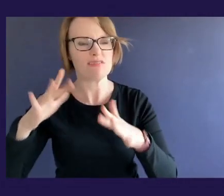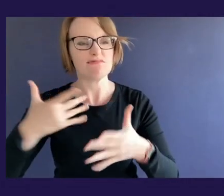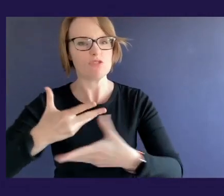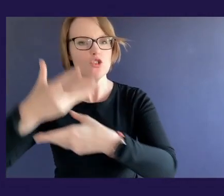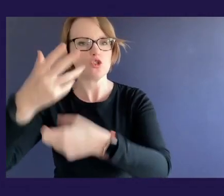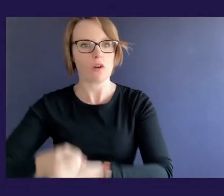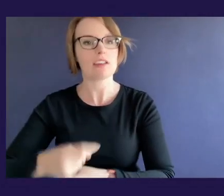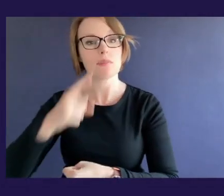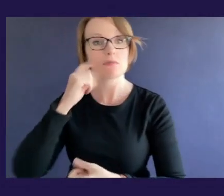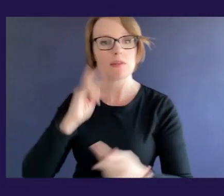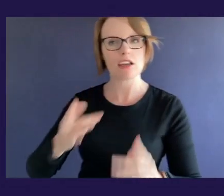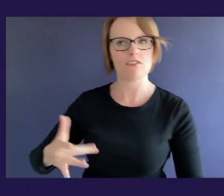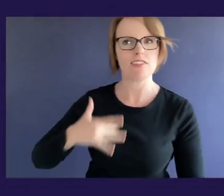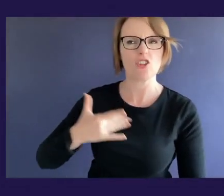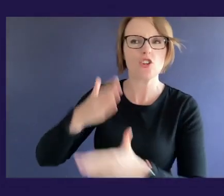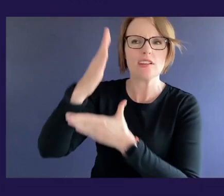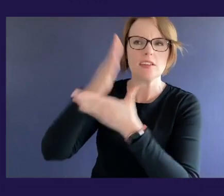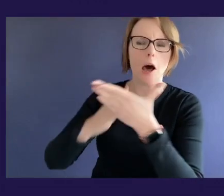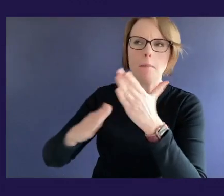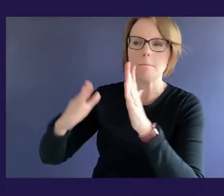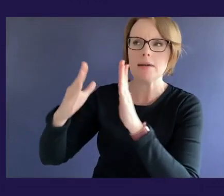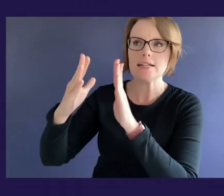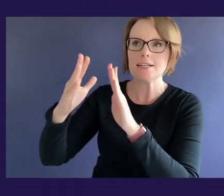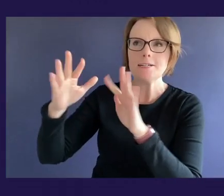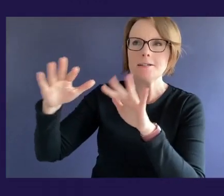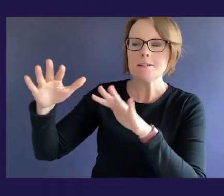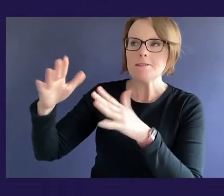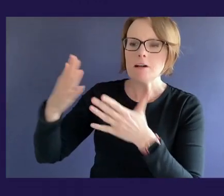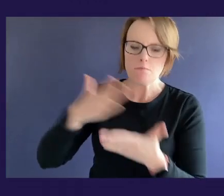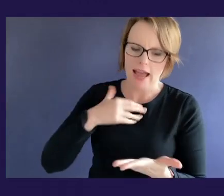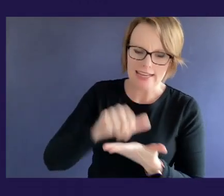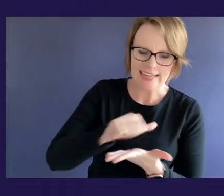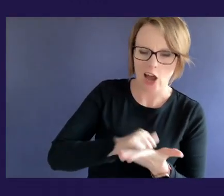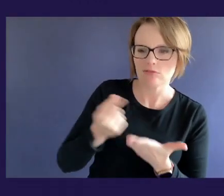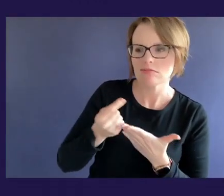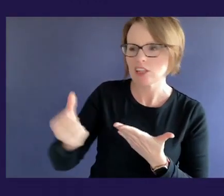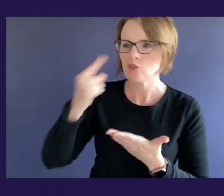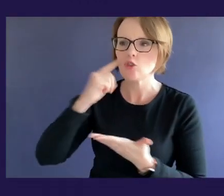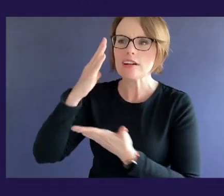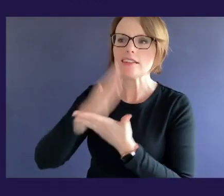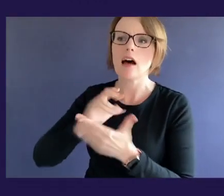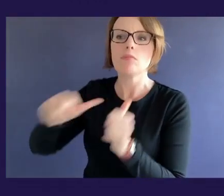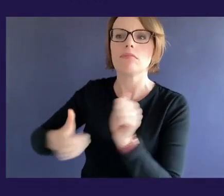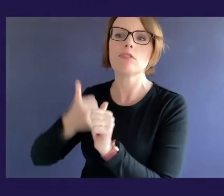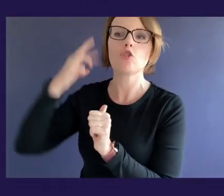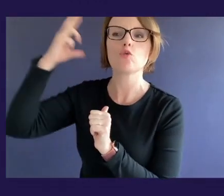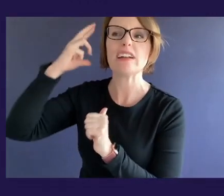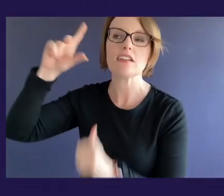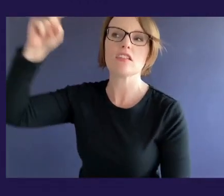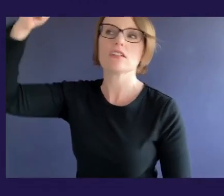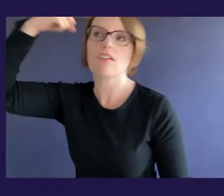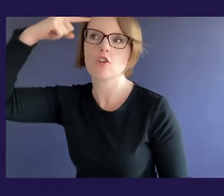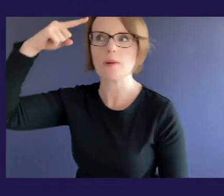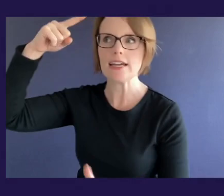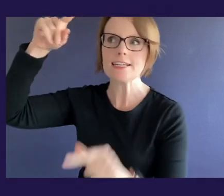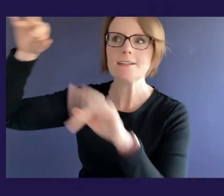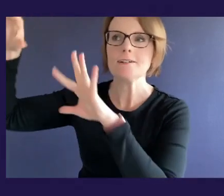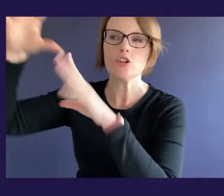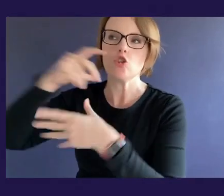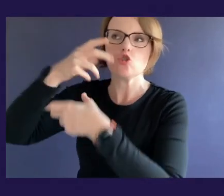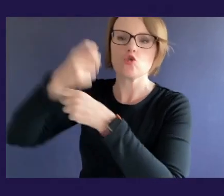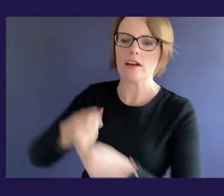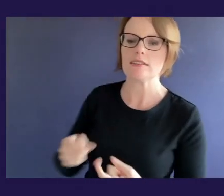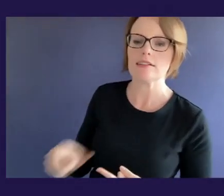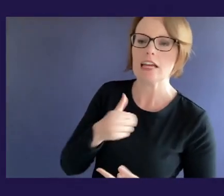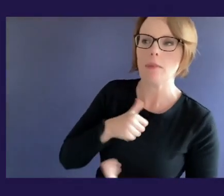is afoot, right? That their accounts are being deleted for some reason, some government conspiracy theory. And I also think